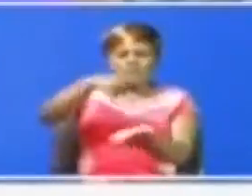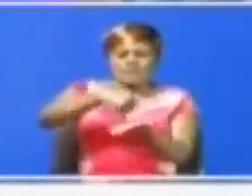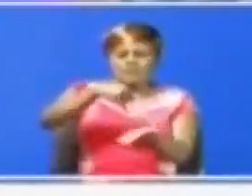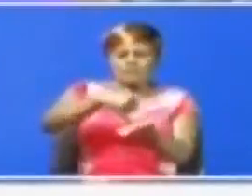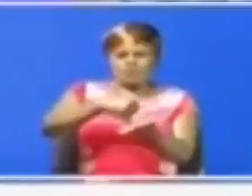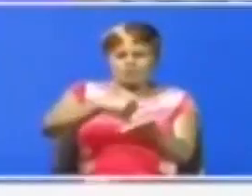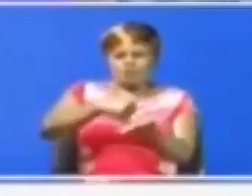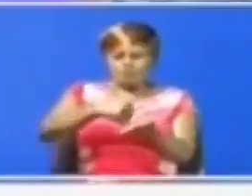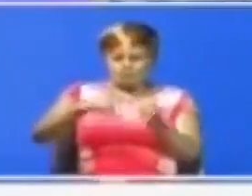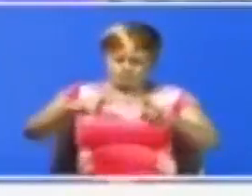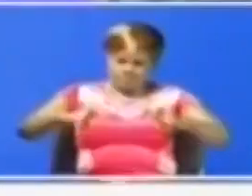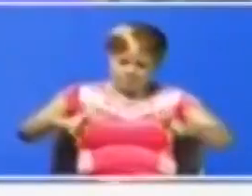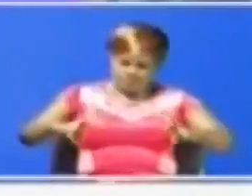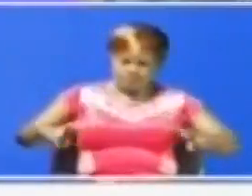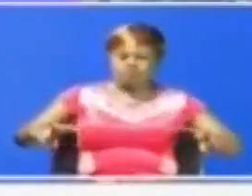the recovery efforts.